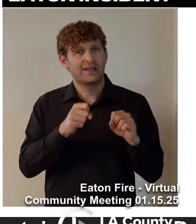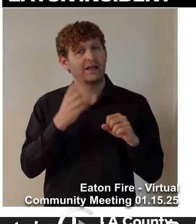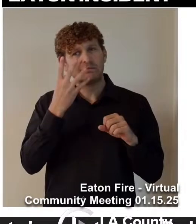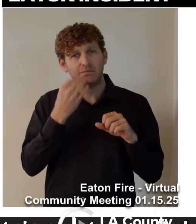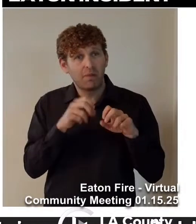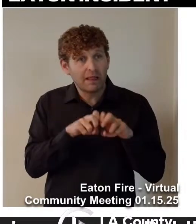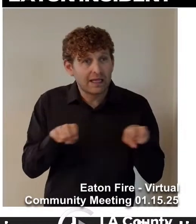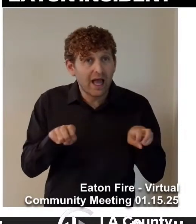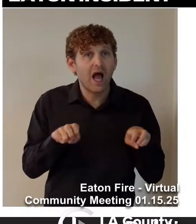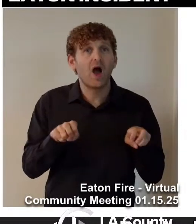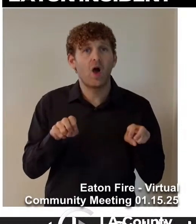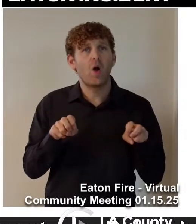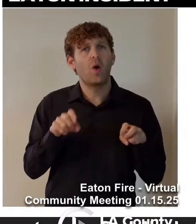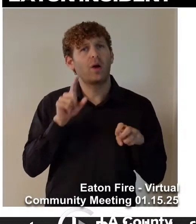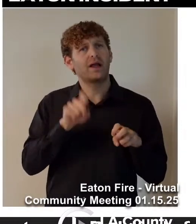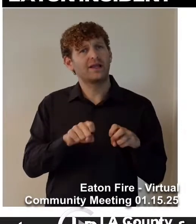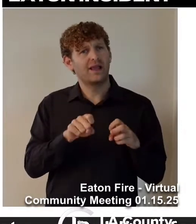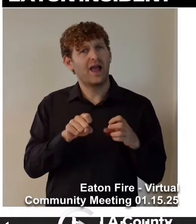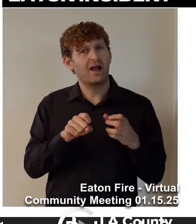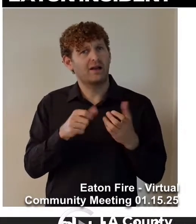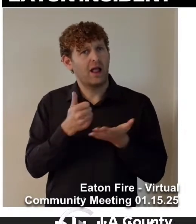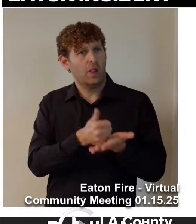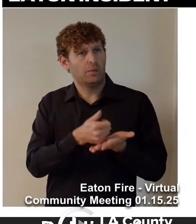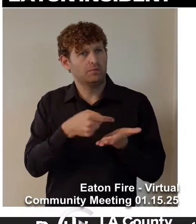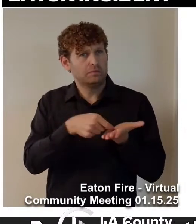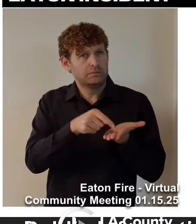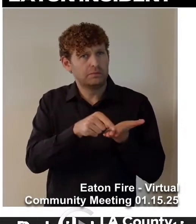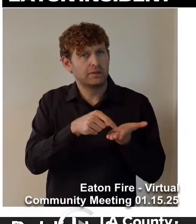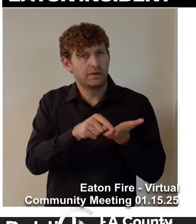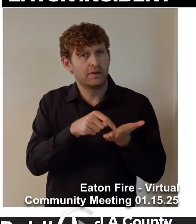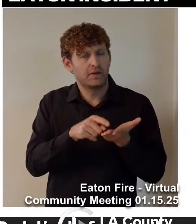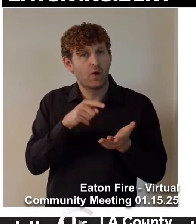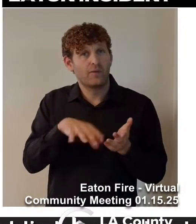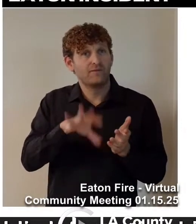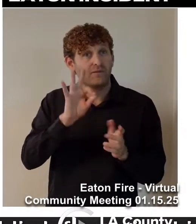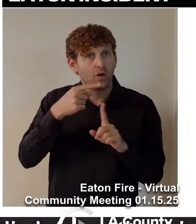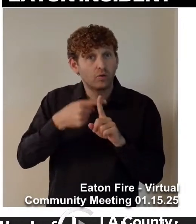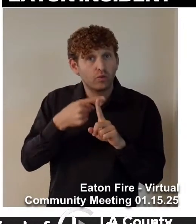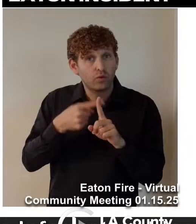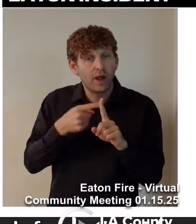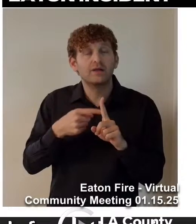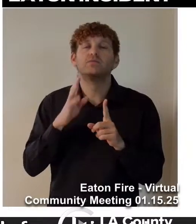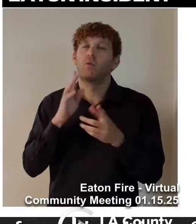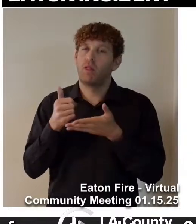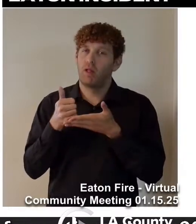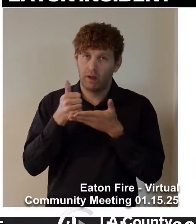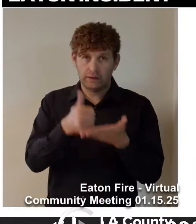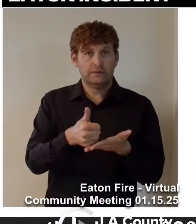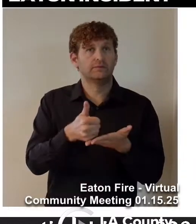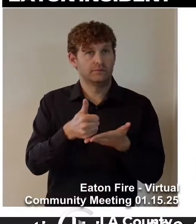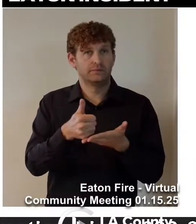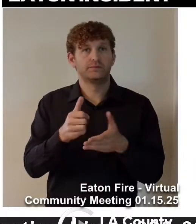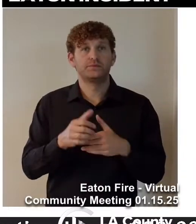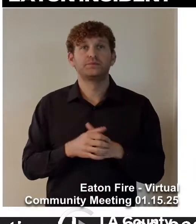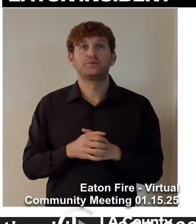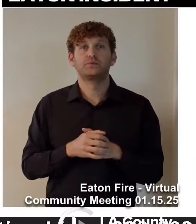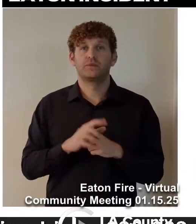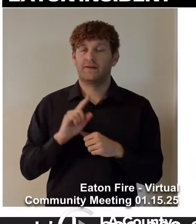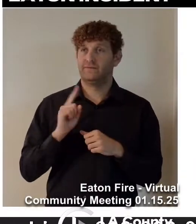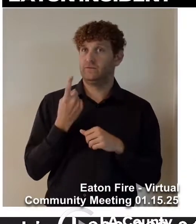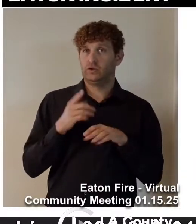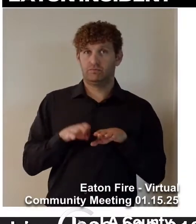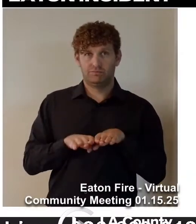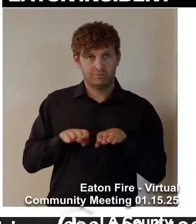displacement cost. If you find a place to rent, we offer rental assistance. The first step to getting